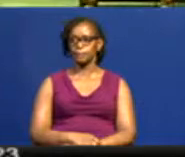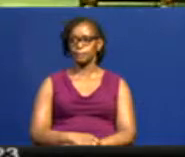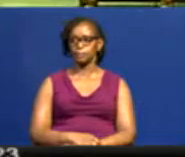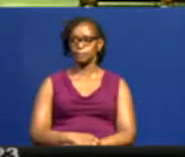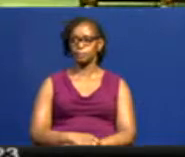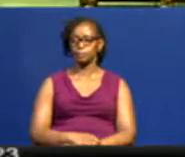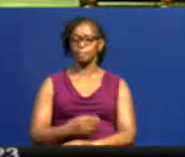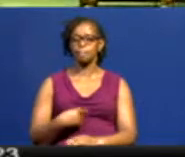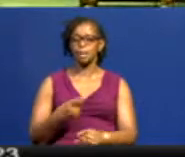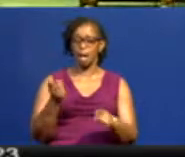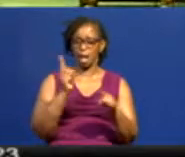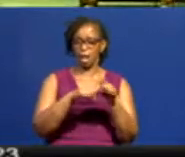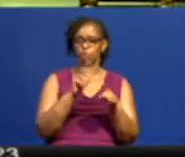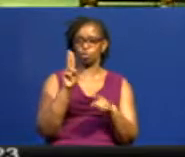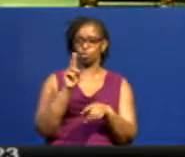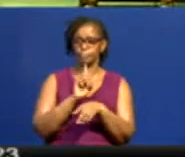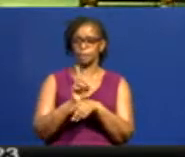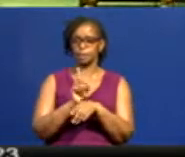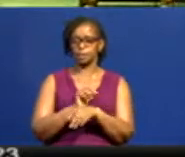2 minutes.